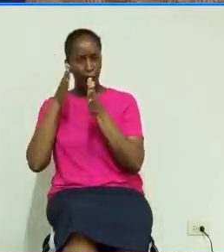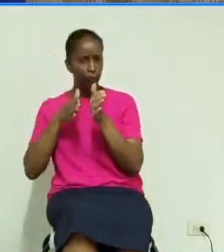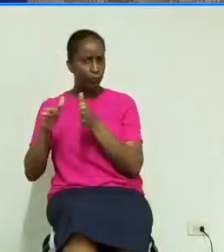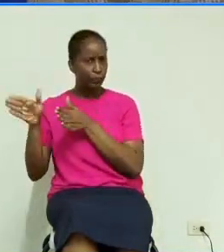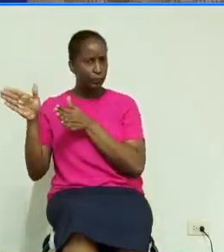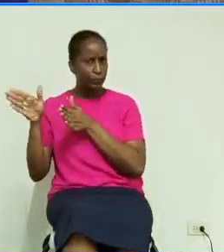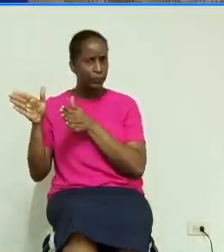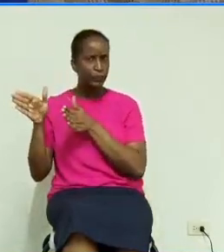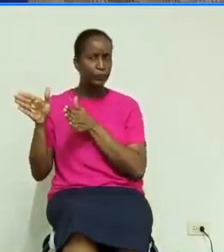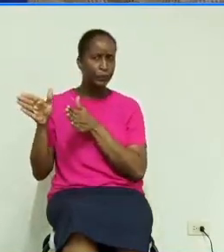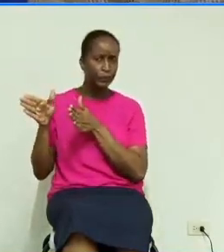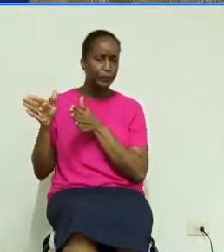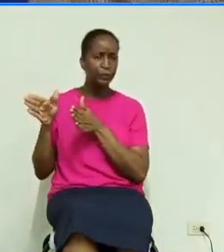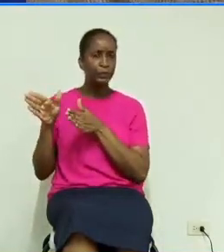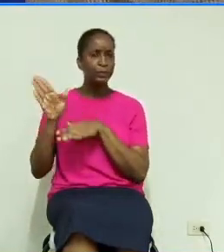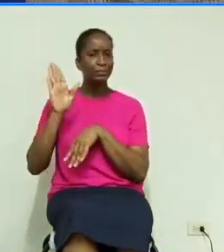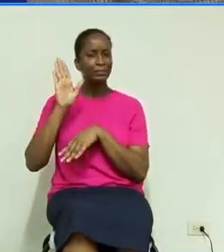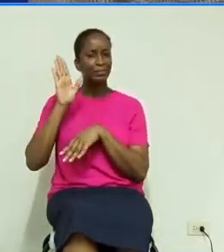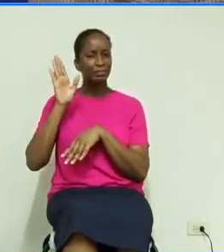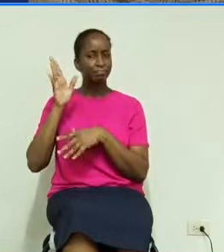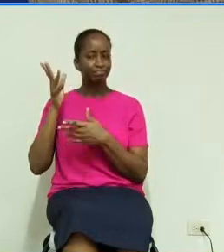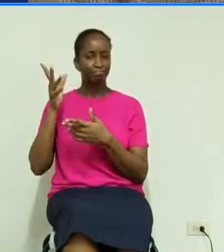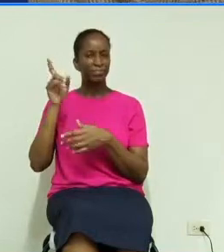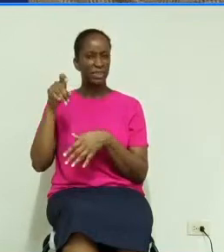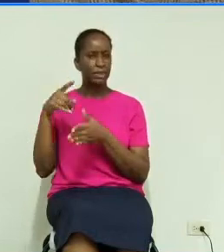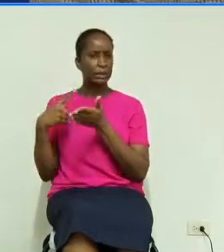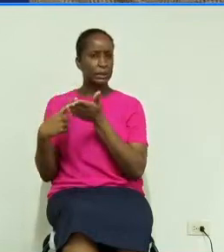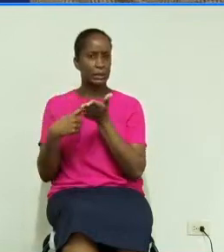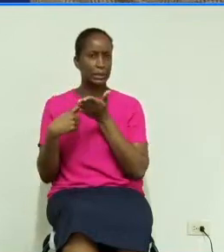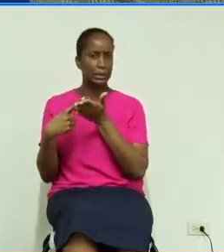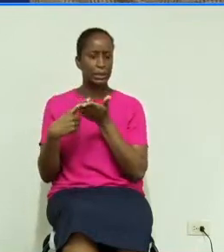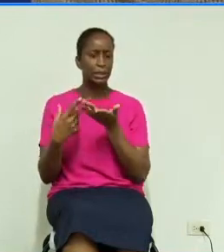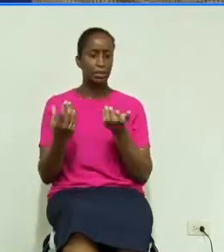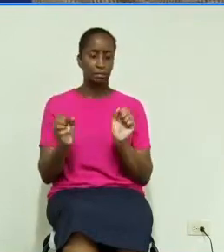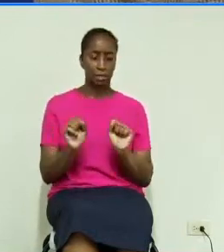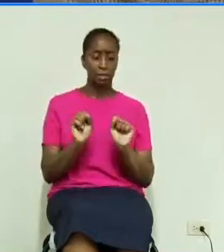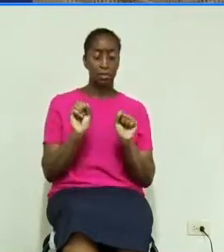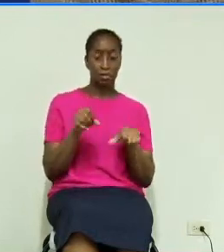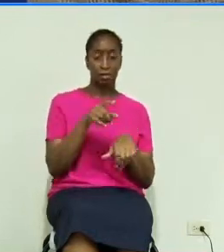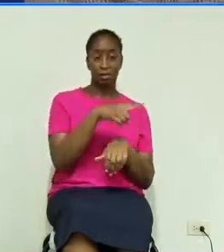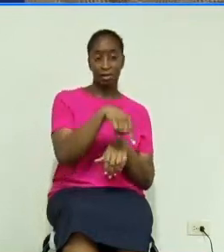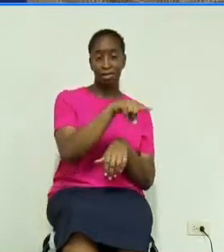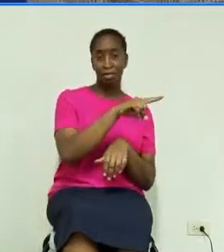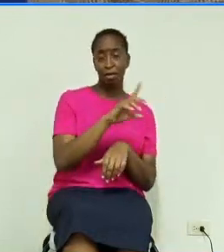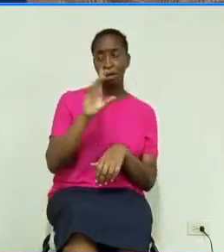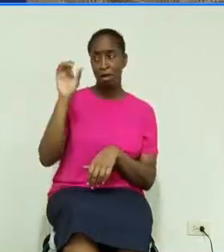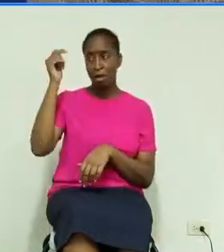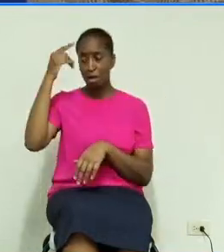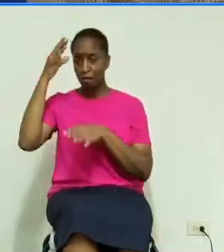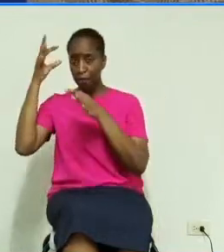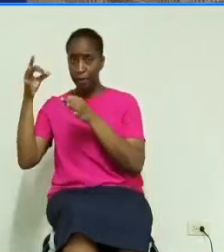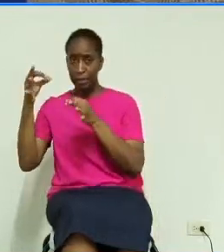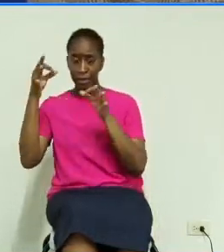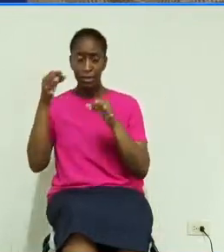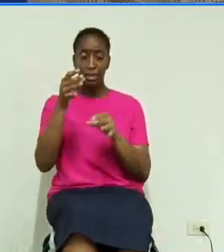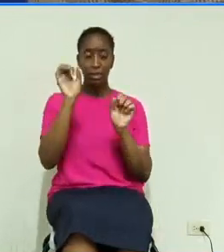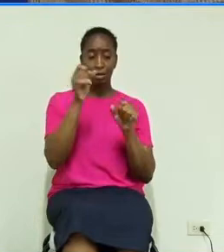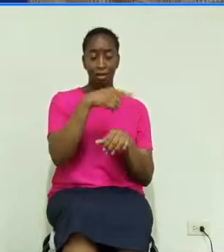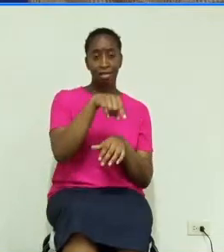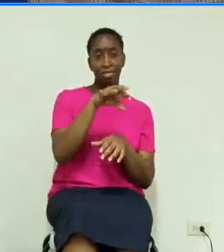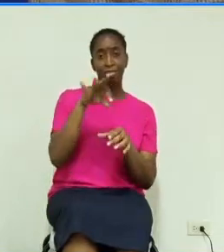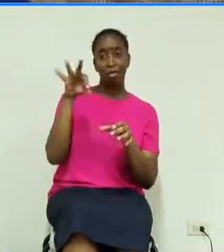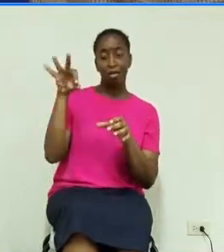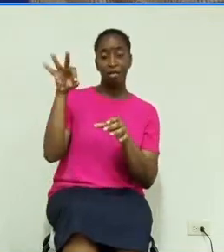elected officials in the other house? Should the Senate be discarded altogether, leading to a